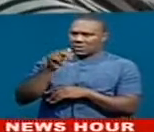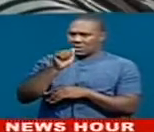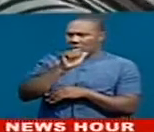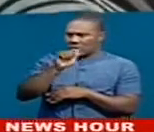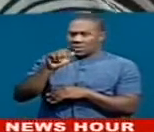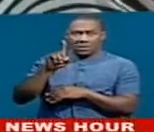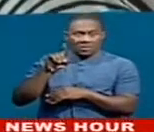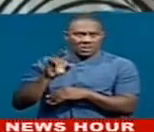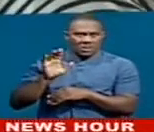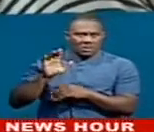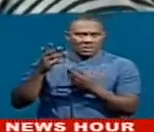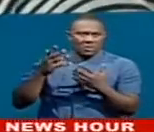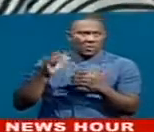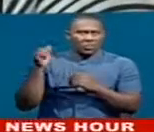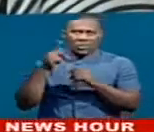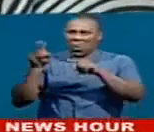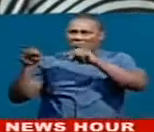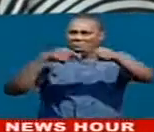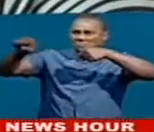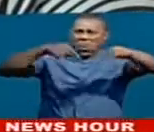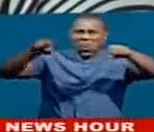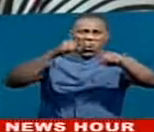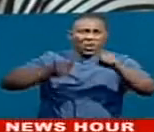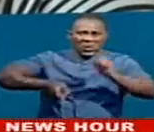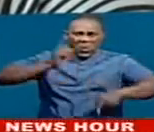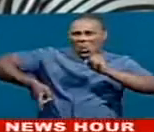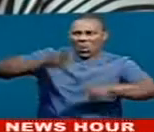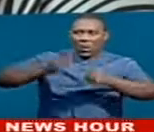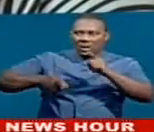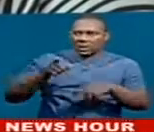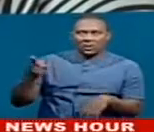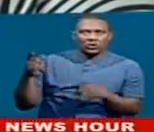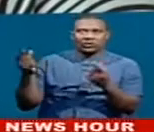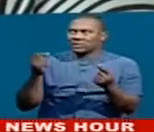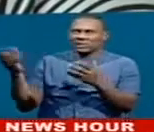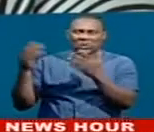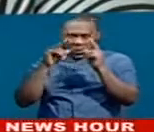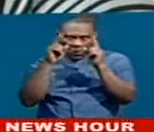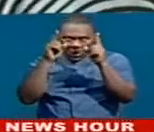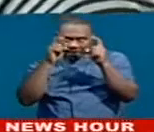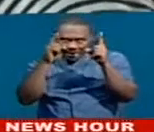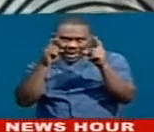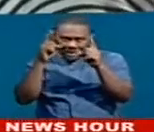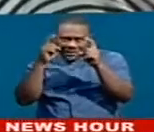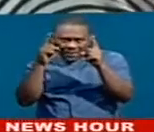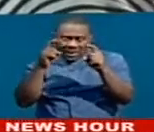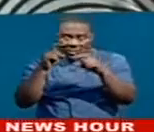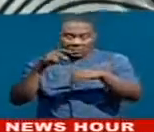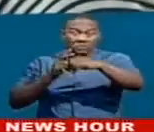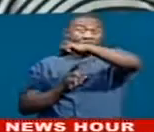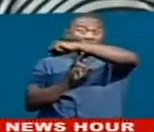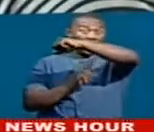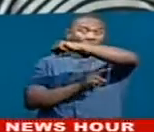was running away to go and try and capture pictures. So he was on the bridge